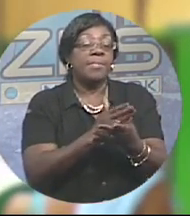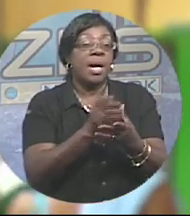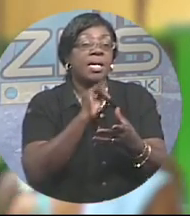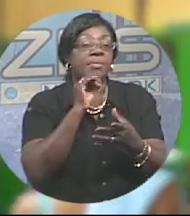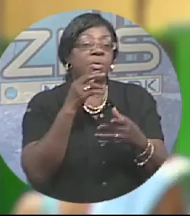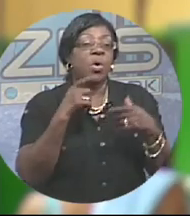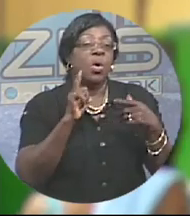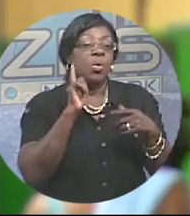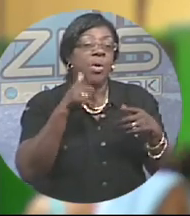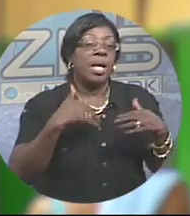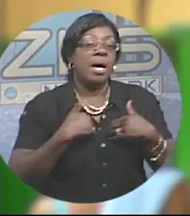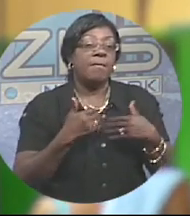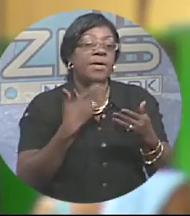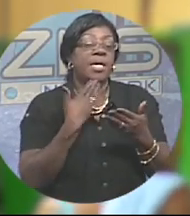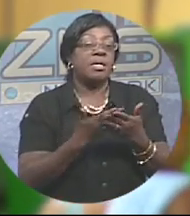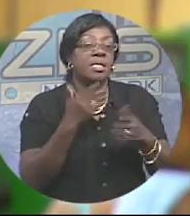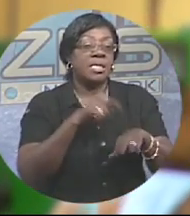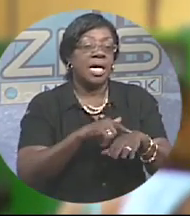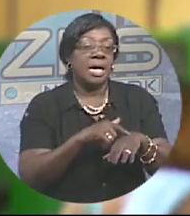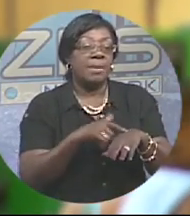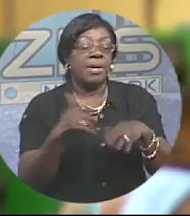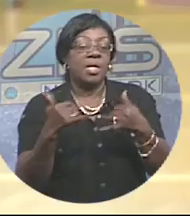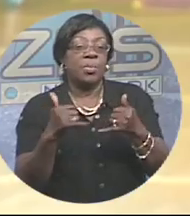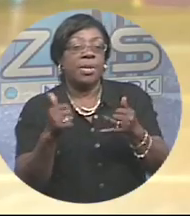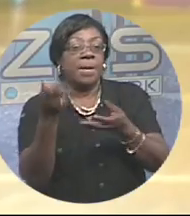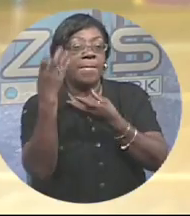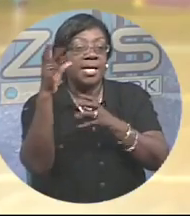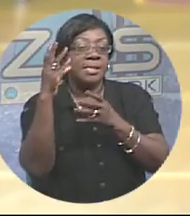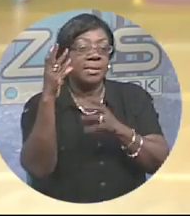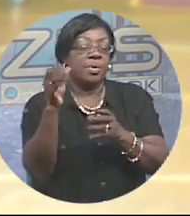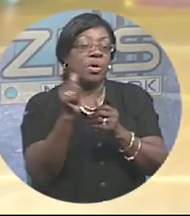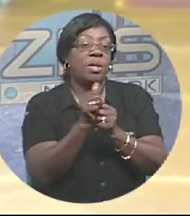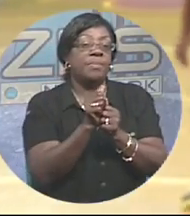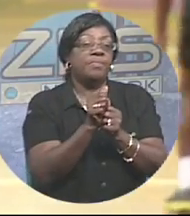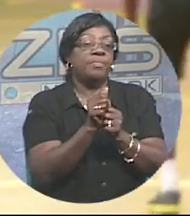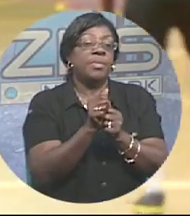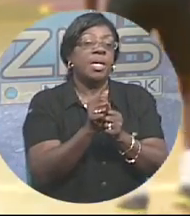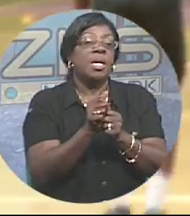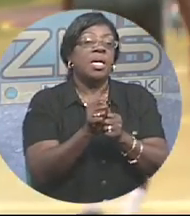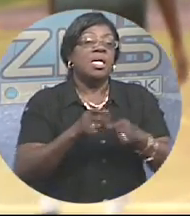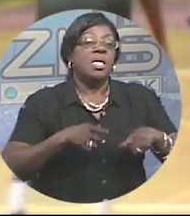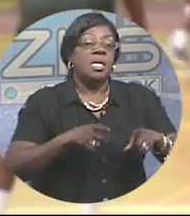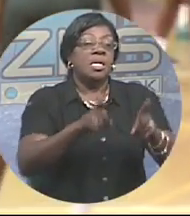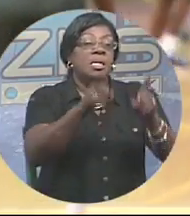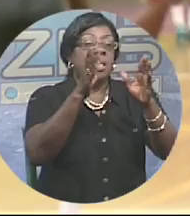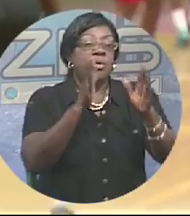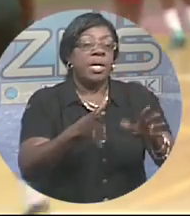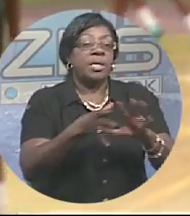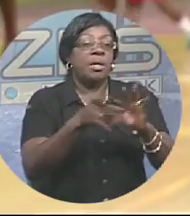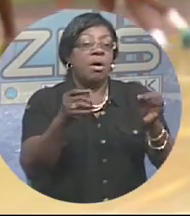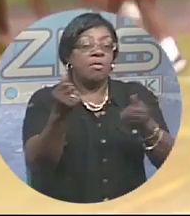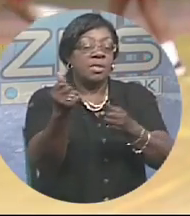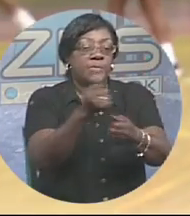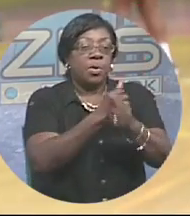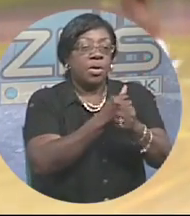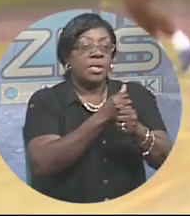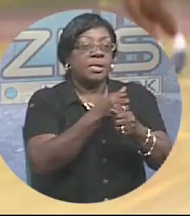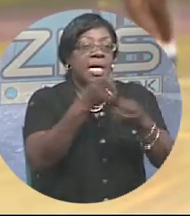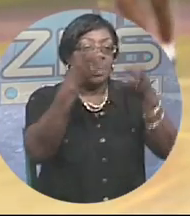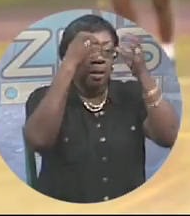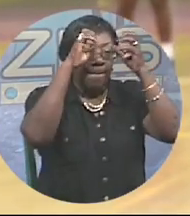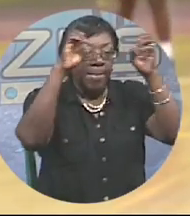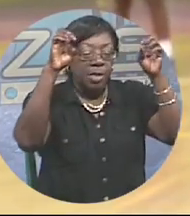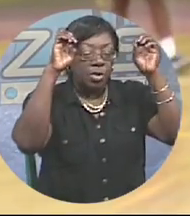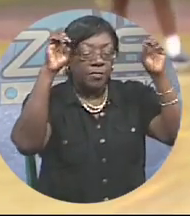good time for us to, you know, have some camaraderie in the game of basketball. And according to Director of Sports at the Ministry of Education, Evan Wisdom, he says